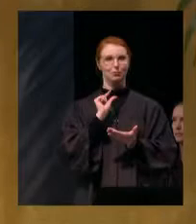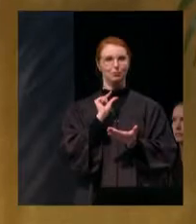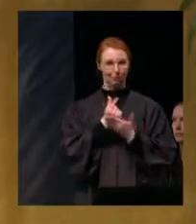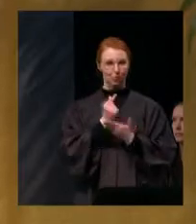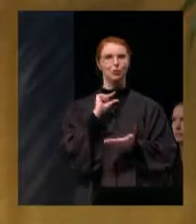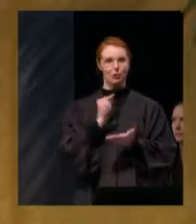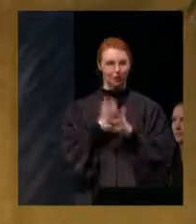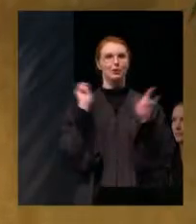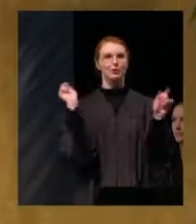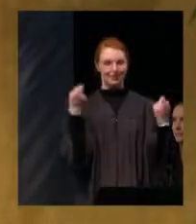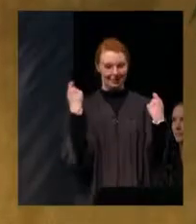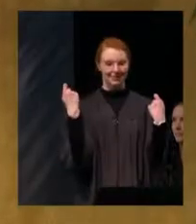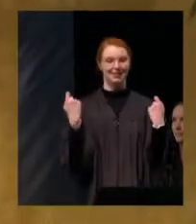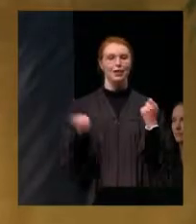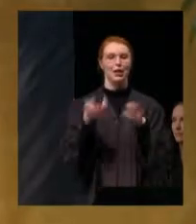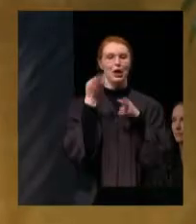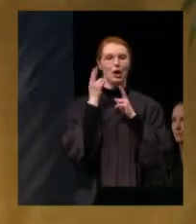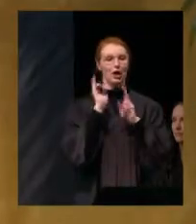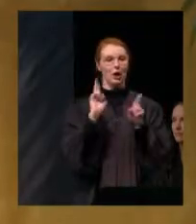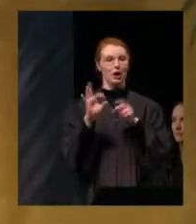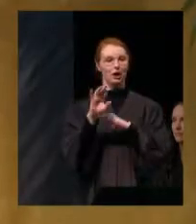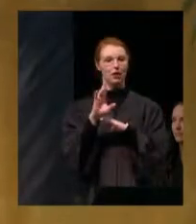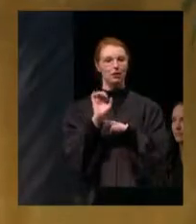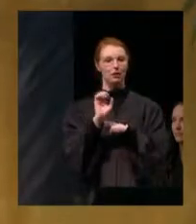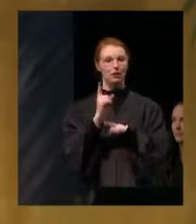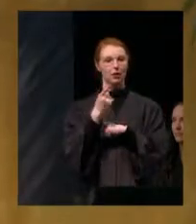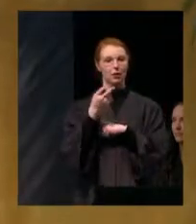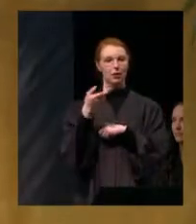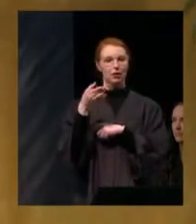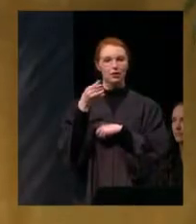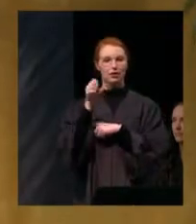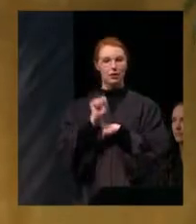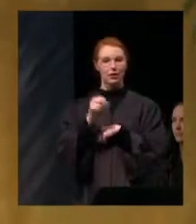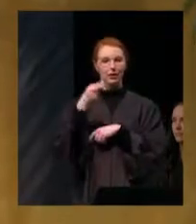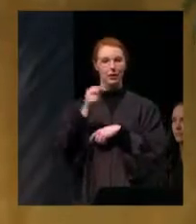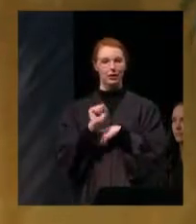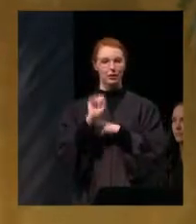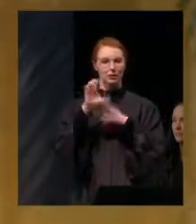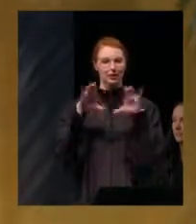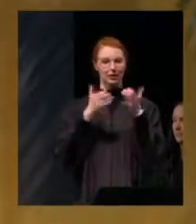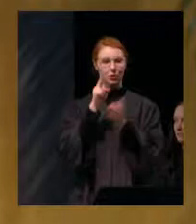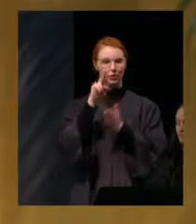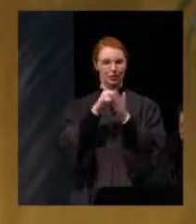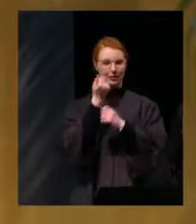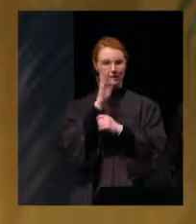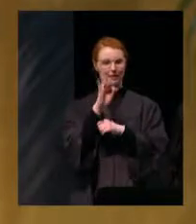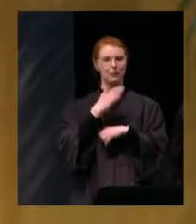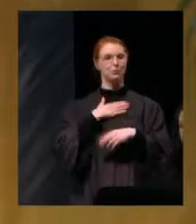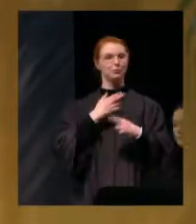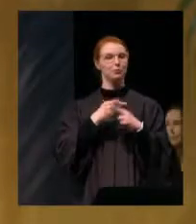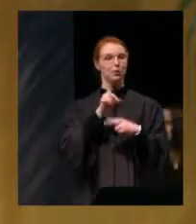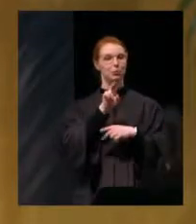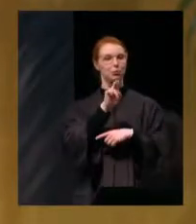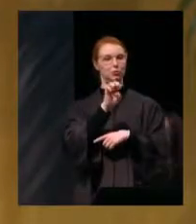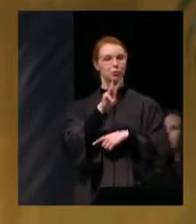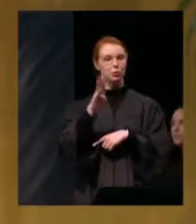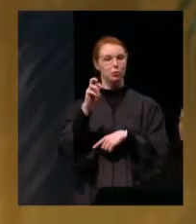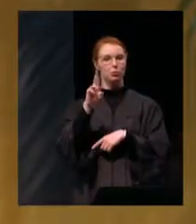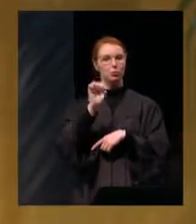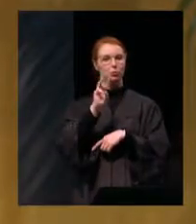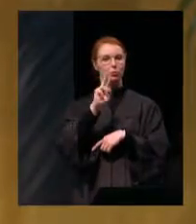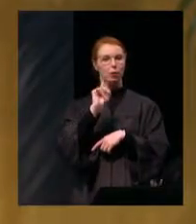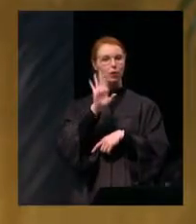graduation ceremony honoring Fargo South High School's class of 2019. My name is Drew Brown, and I will be your master of ceremonies for